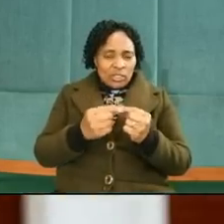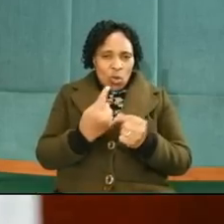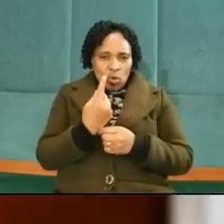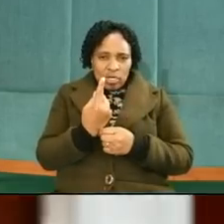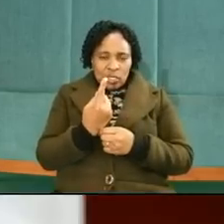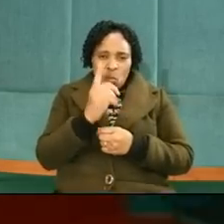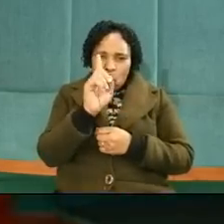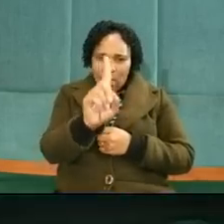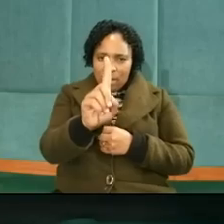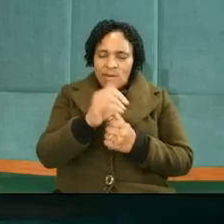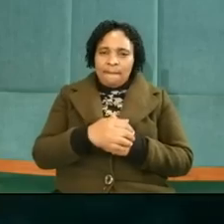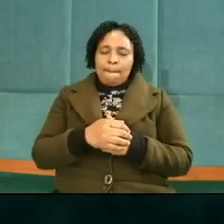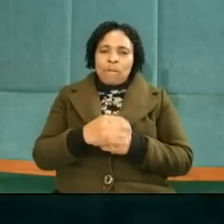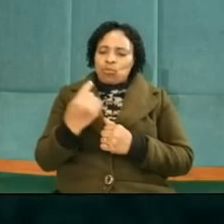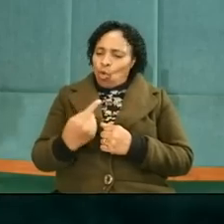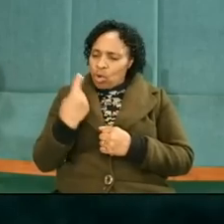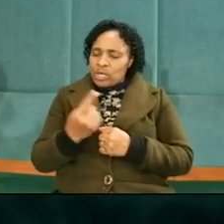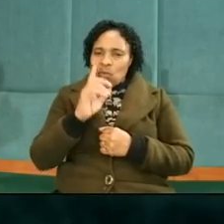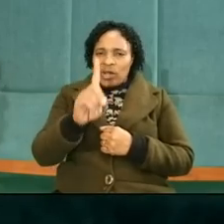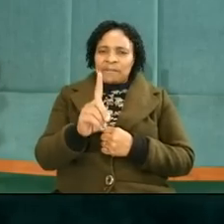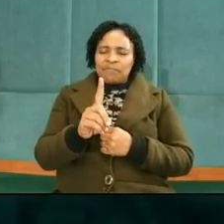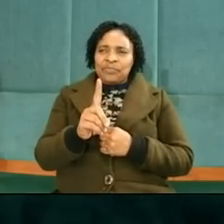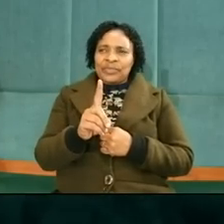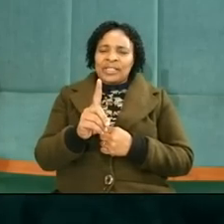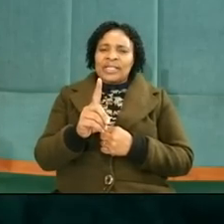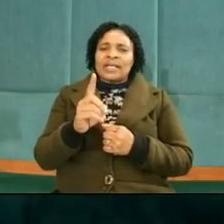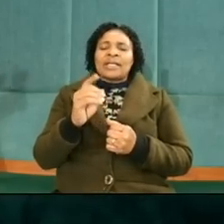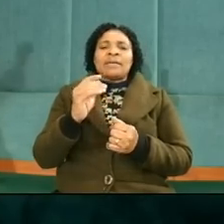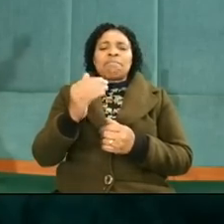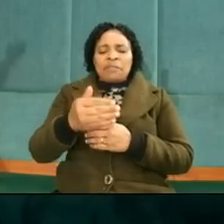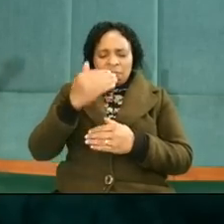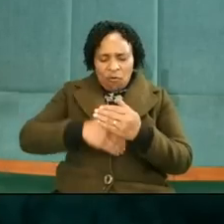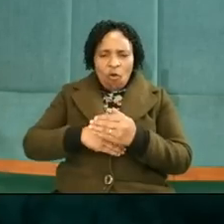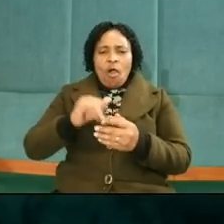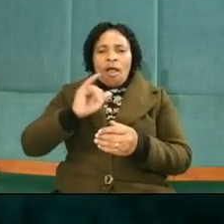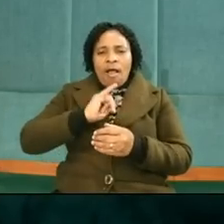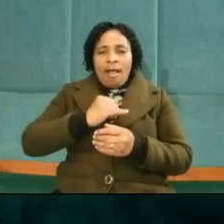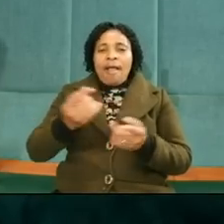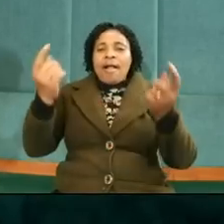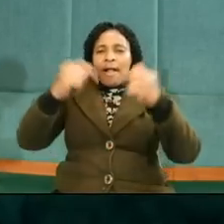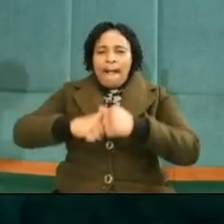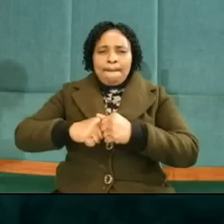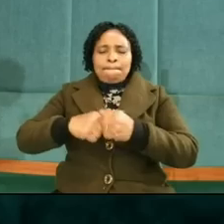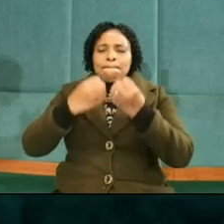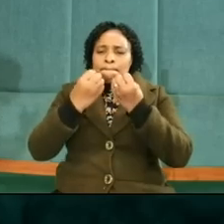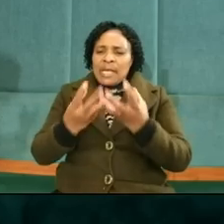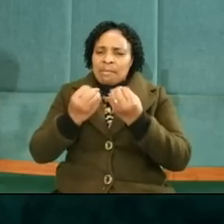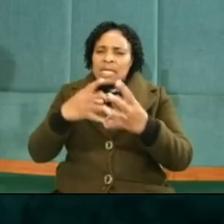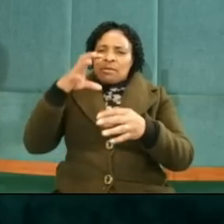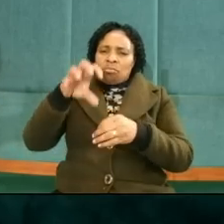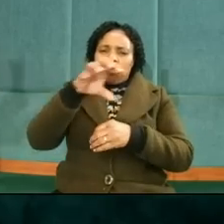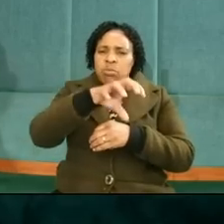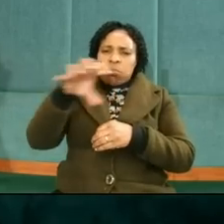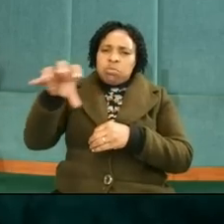only one. Jesus says, just before I come, there will be an explosion of churches.